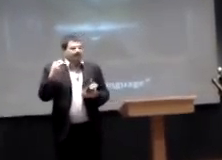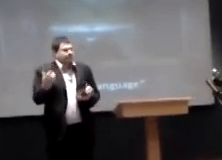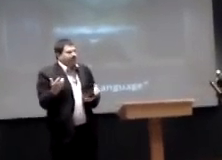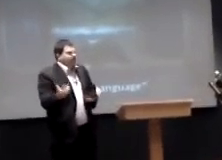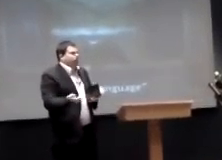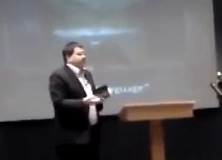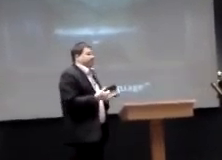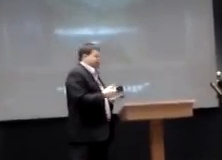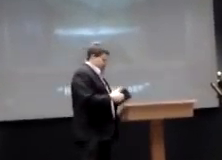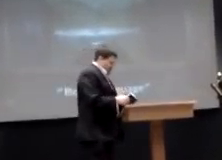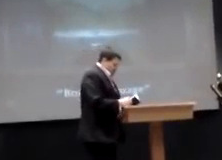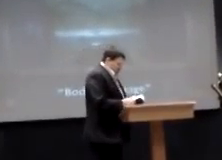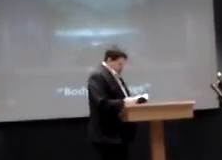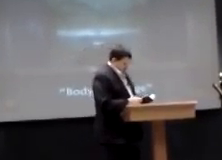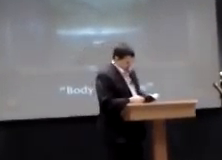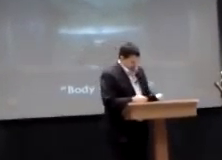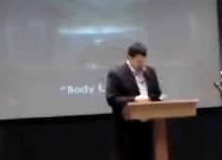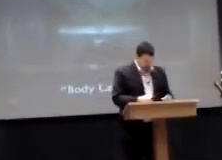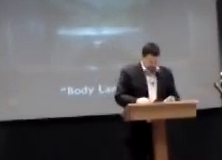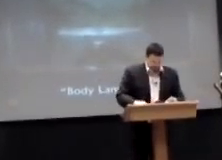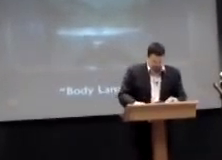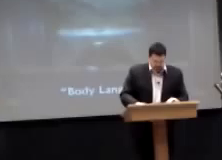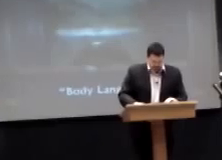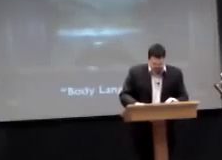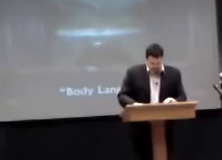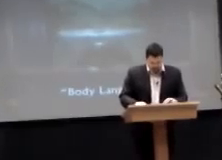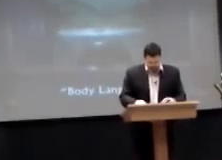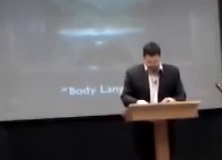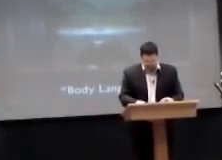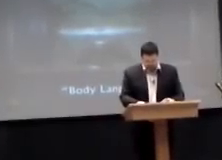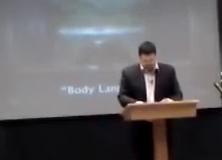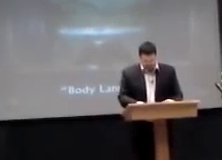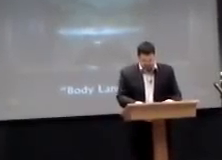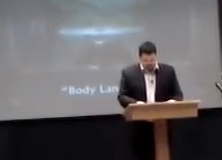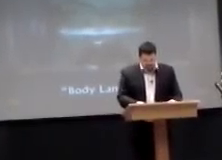And let's be what Jesus calls us to be. So,